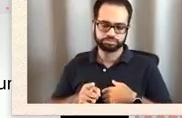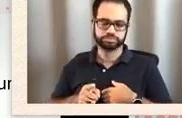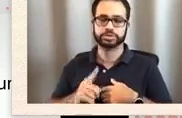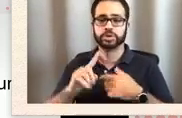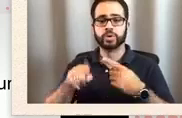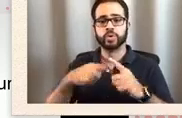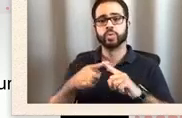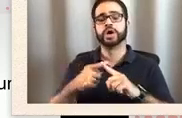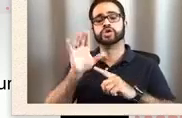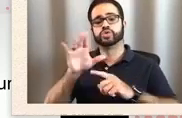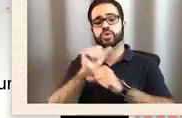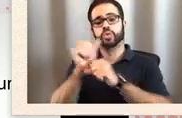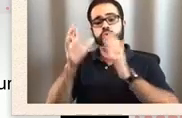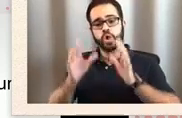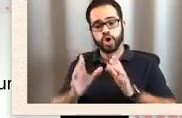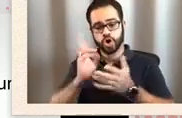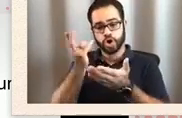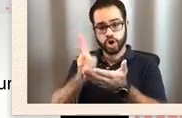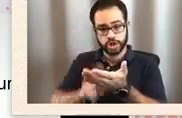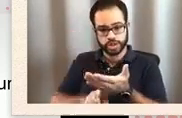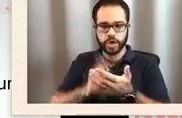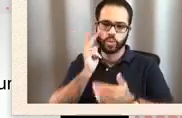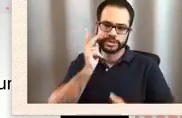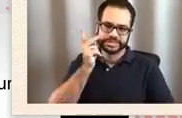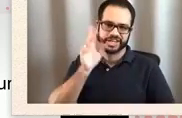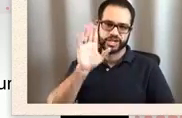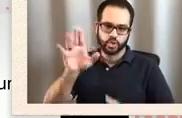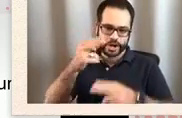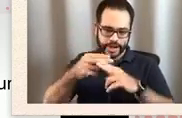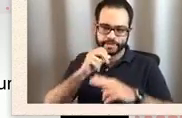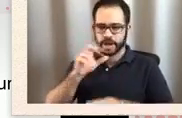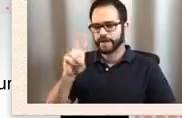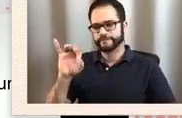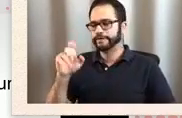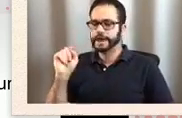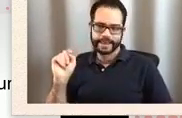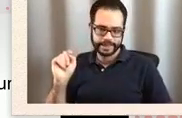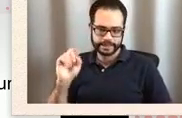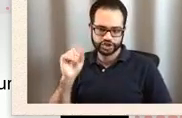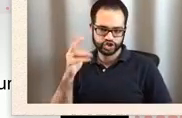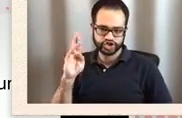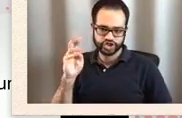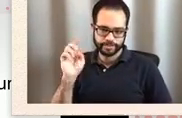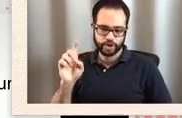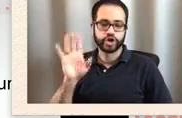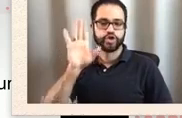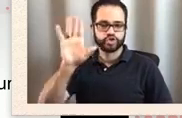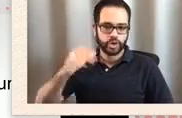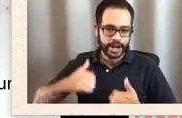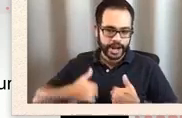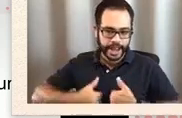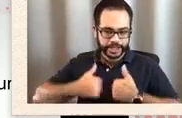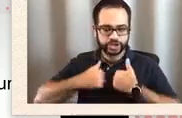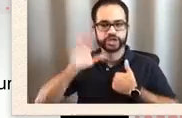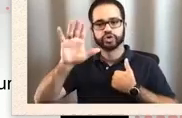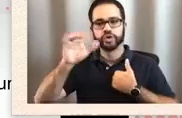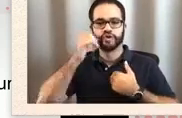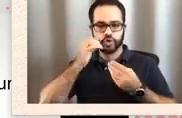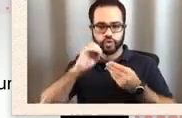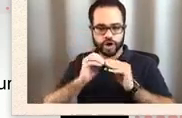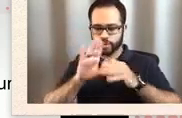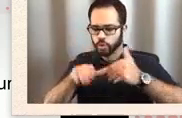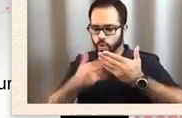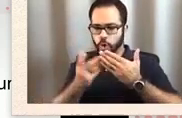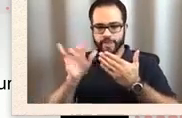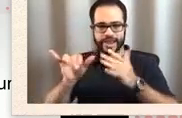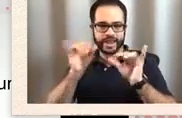they're going to see your name, not Violet Shepherd. They're going to see your address, your telephone number, and all of that information